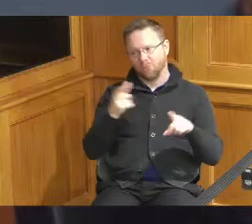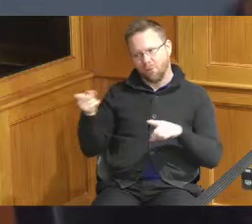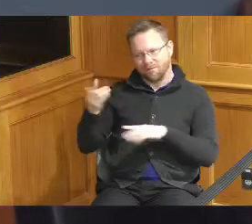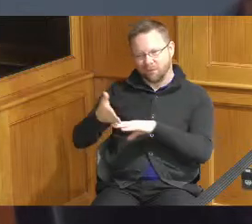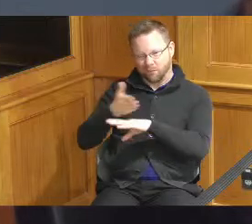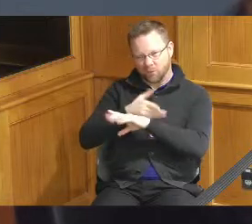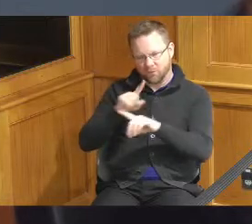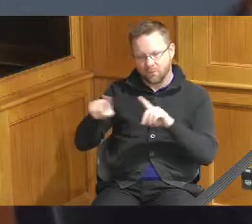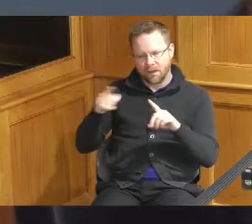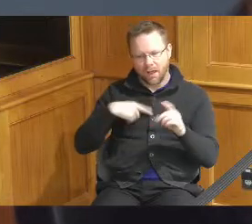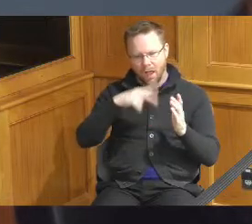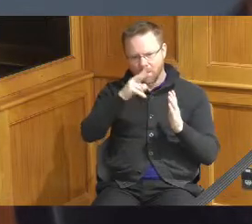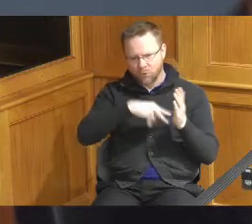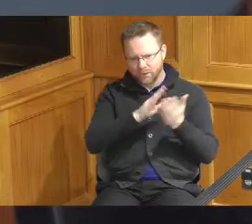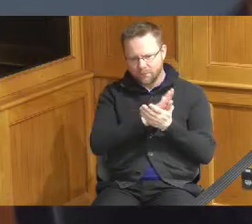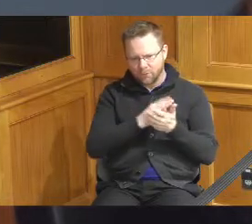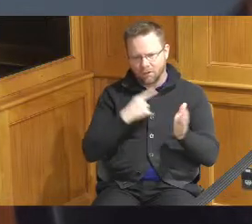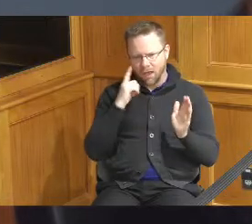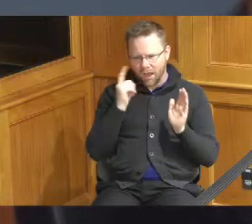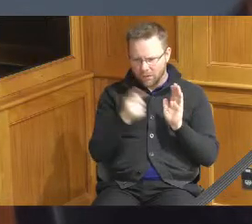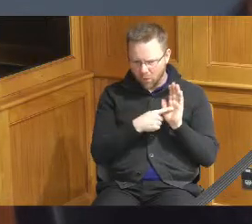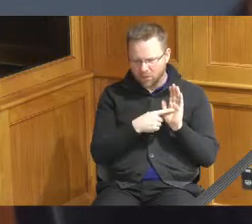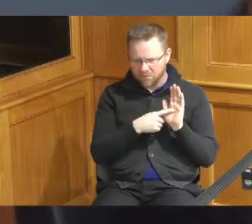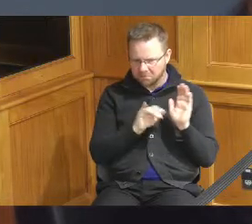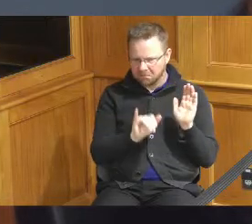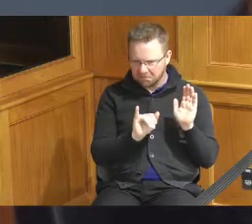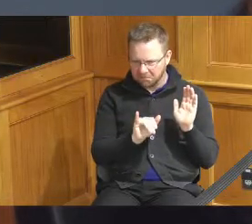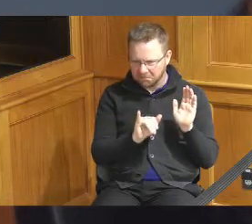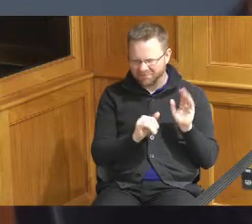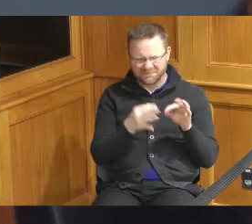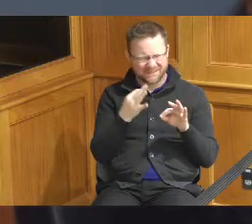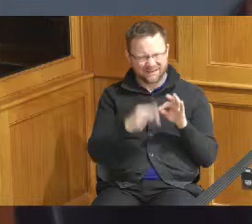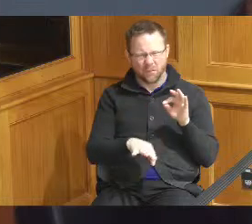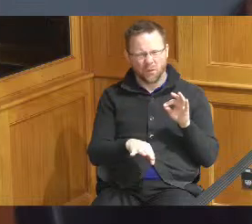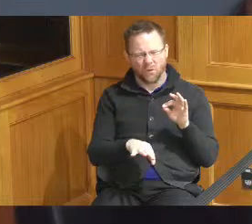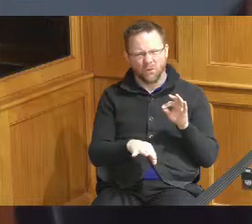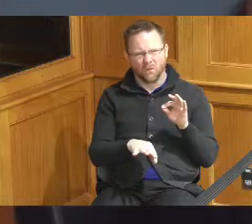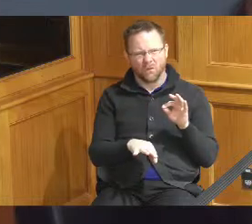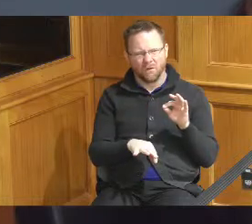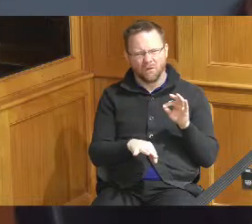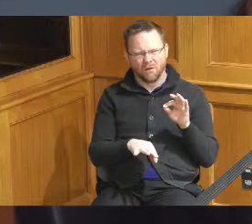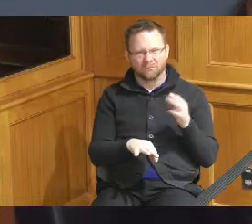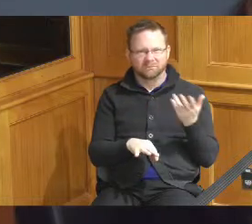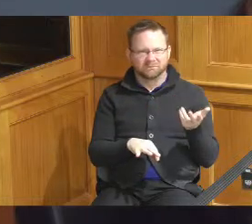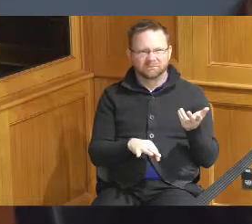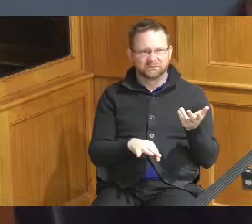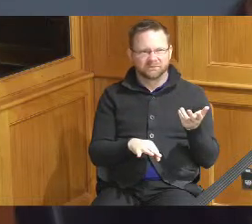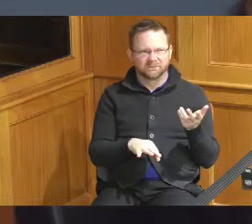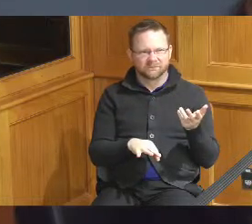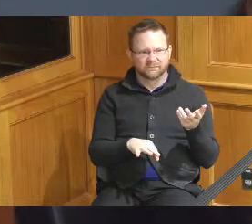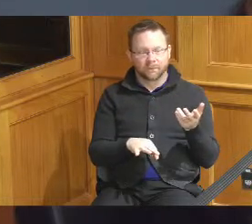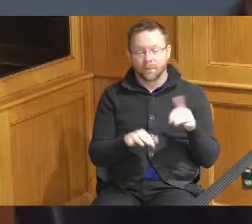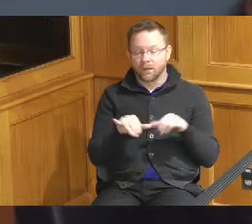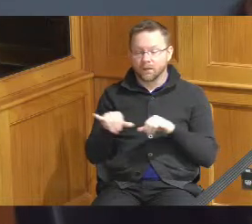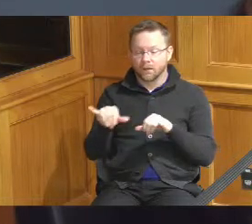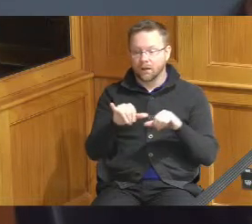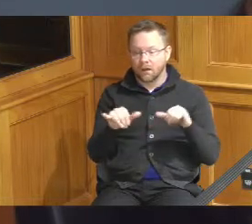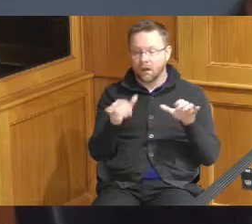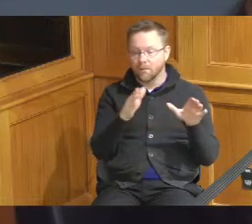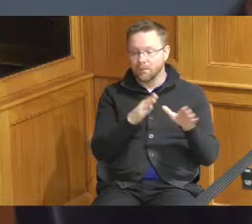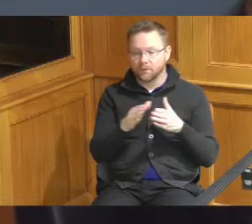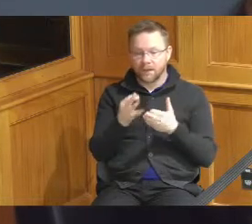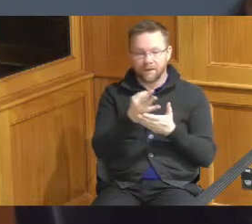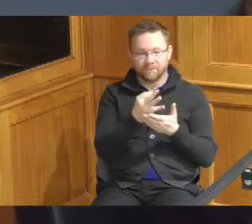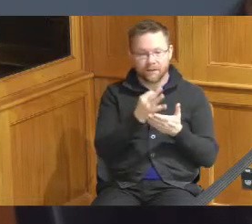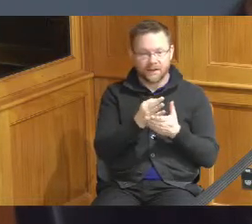But as I read through this, I notice a lot of, just simple stuff. In their common plan of finances, which